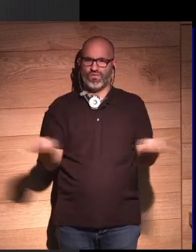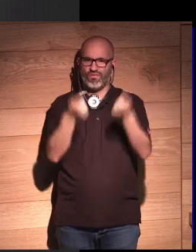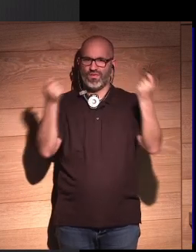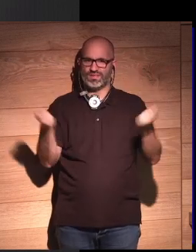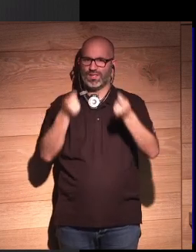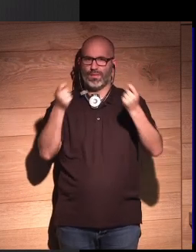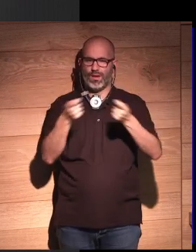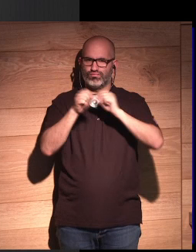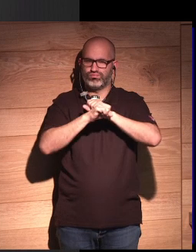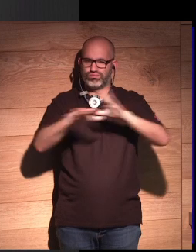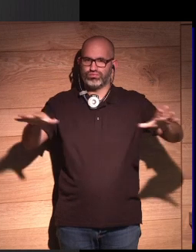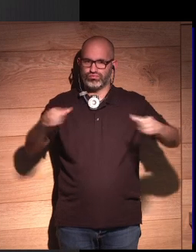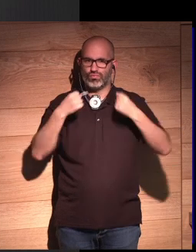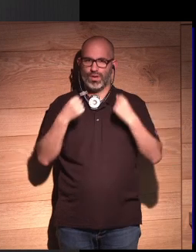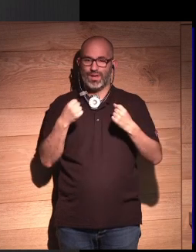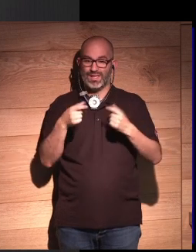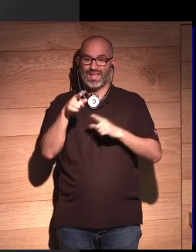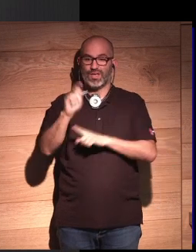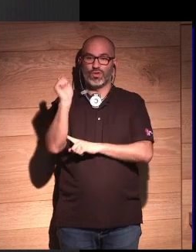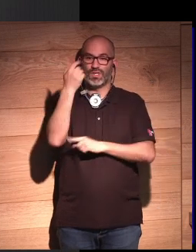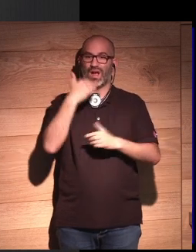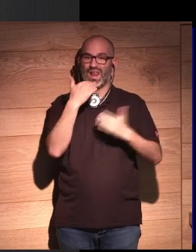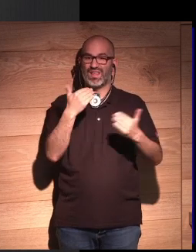drew about 30,000 people to the exhibition.